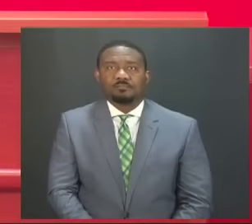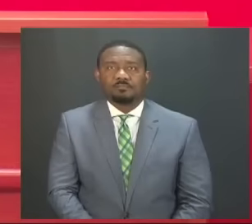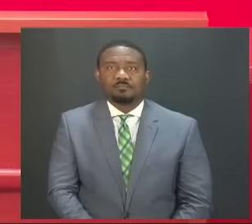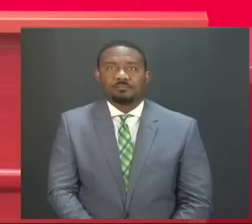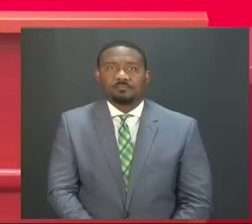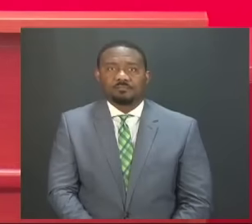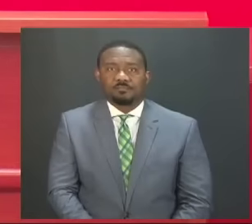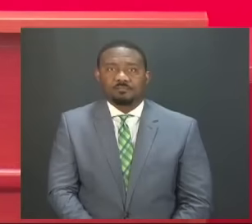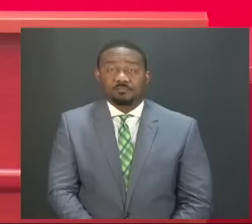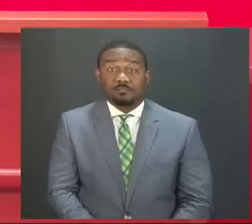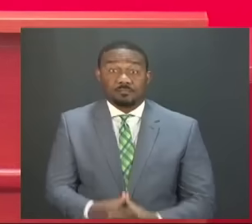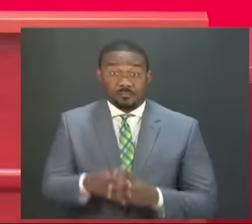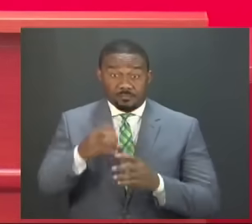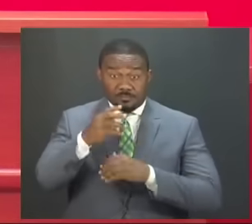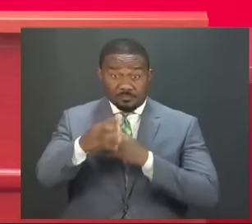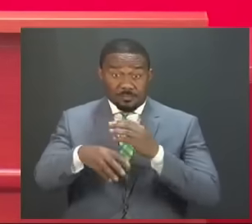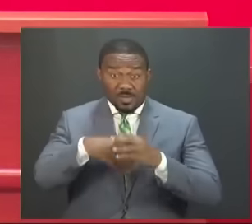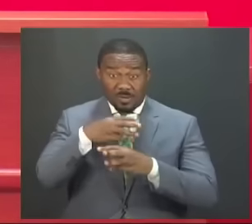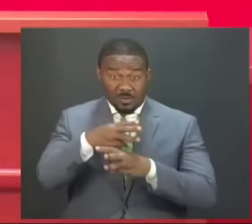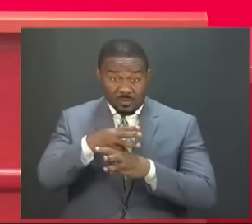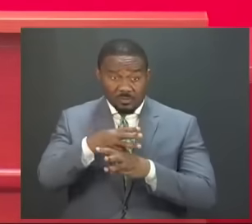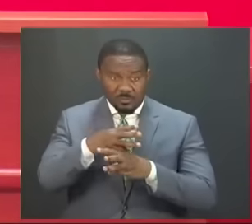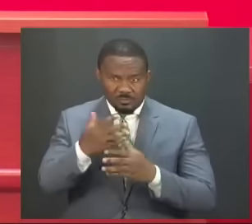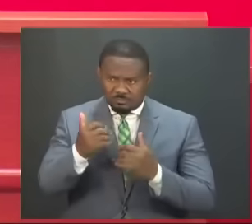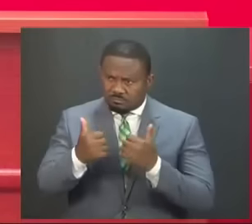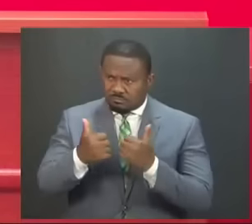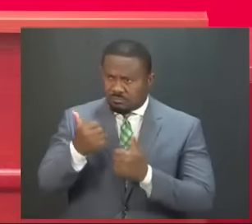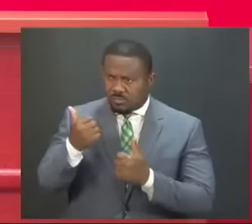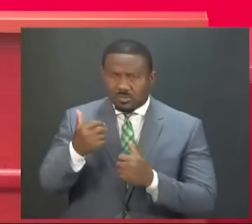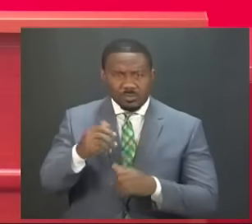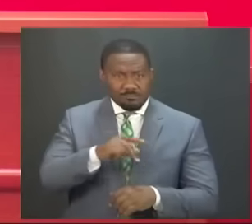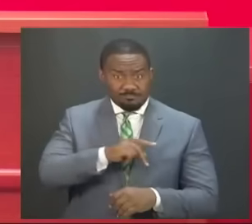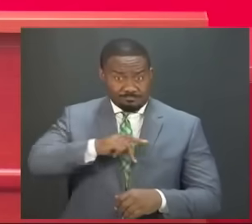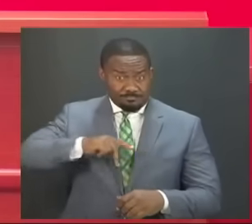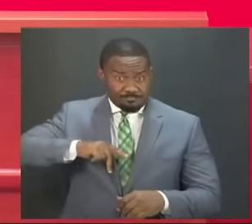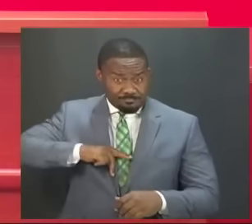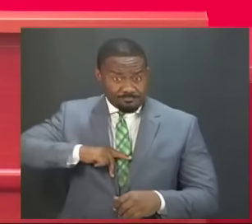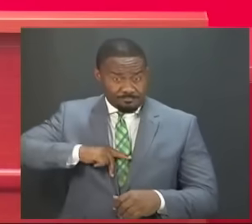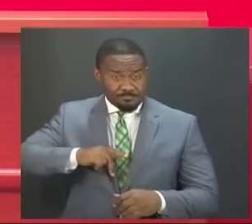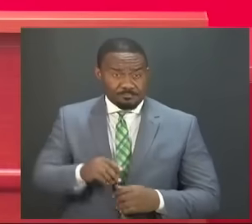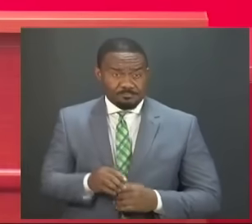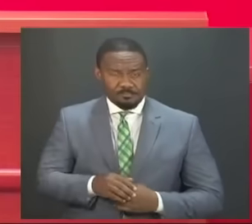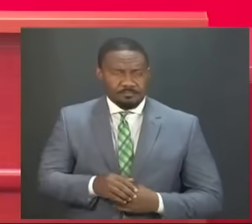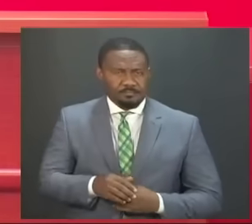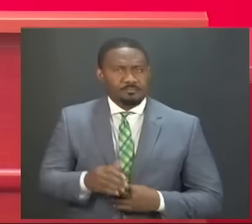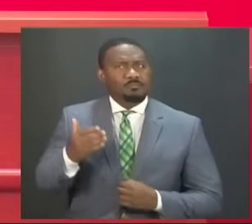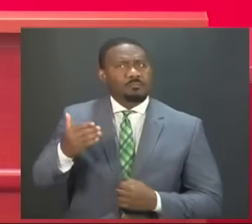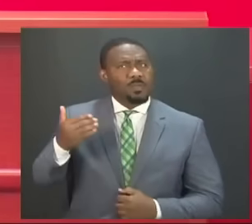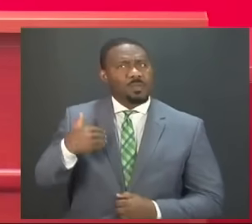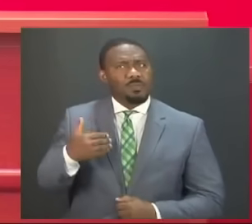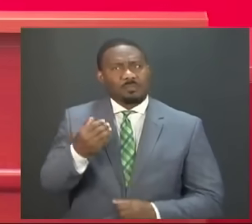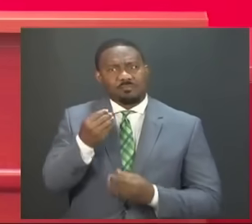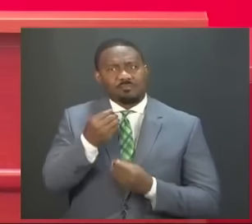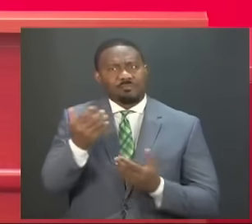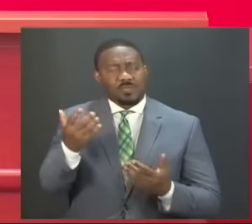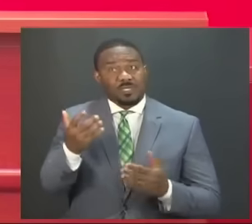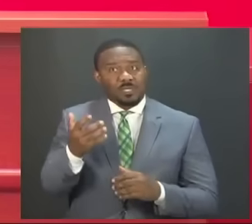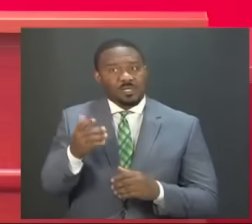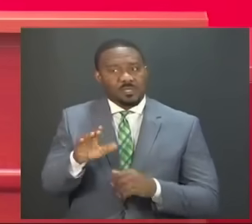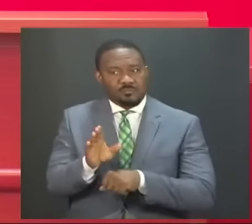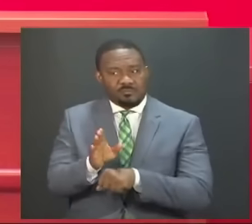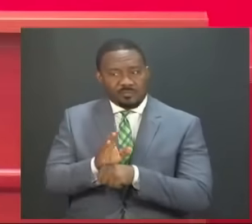everywhere in the world, most parliaments, and I raised that issue at business committee